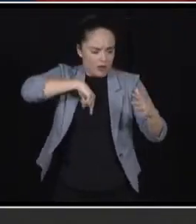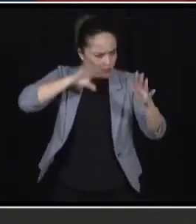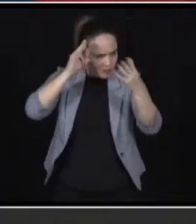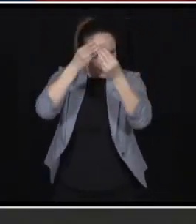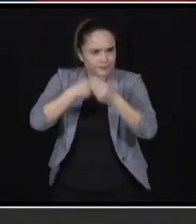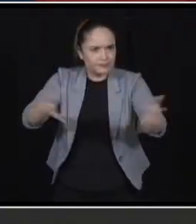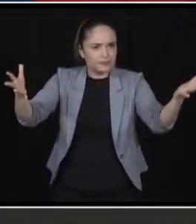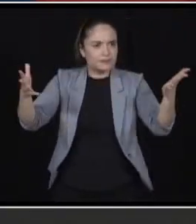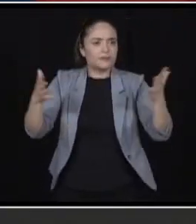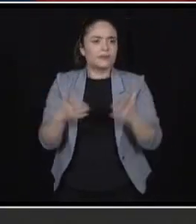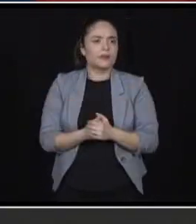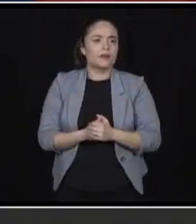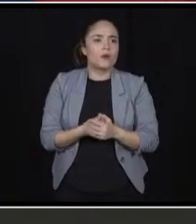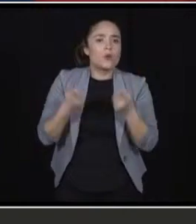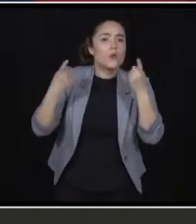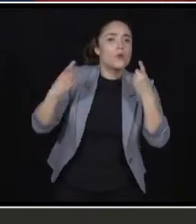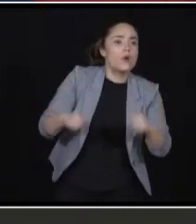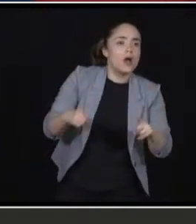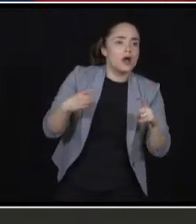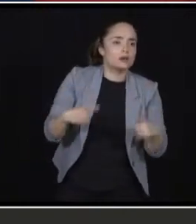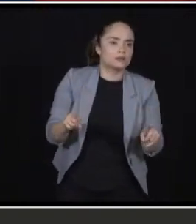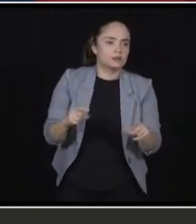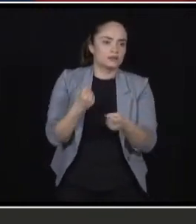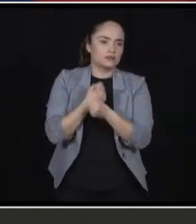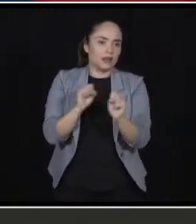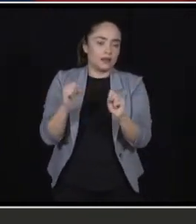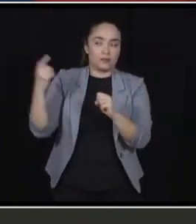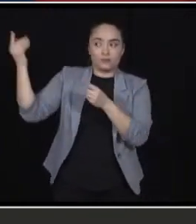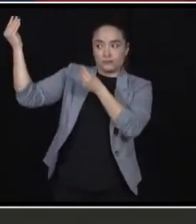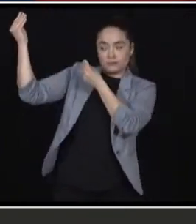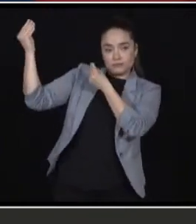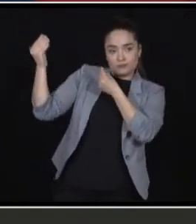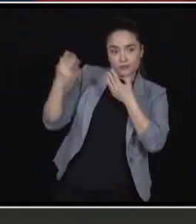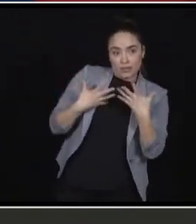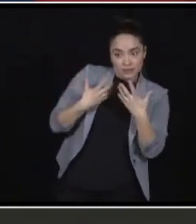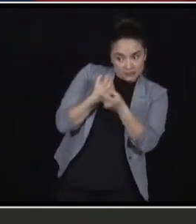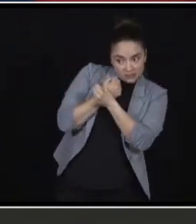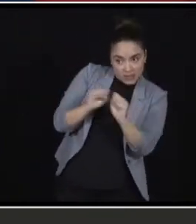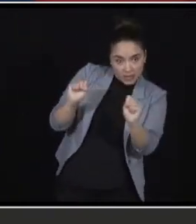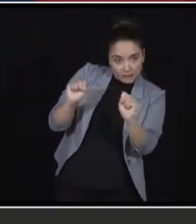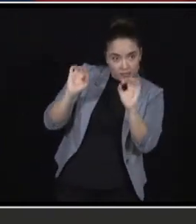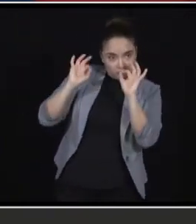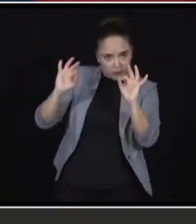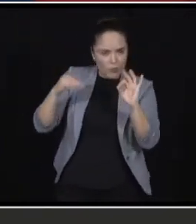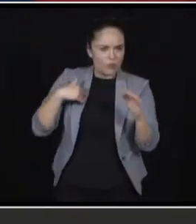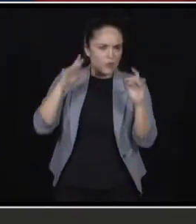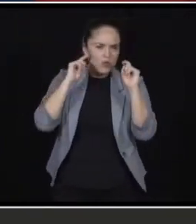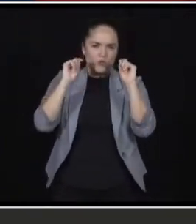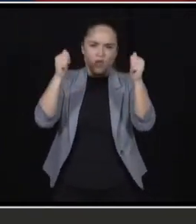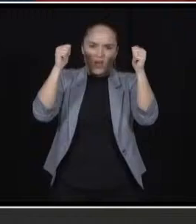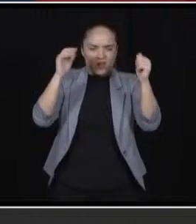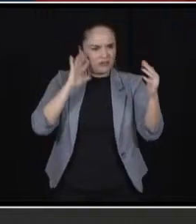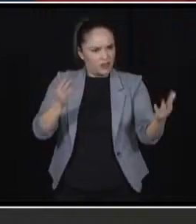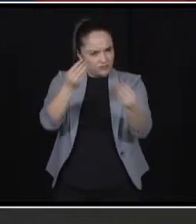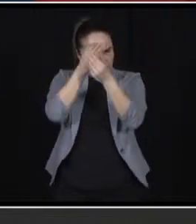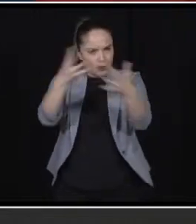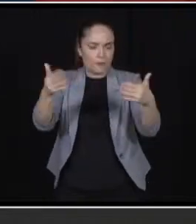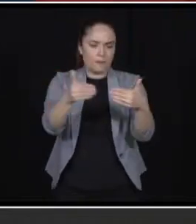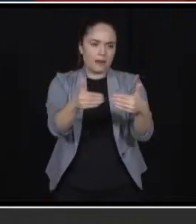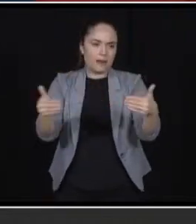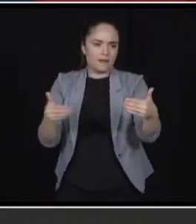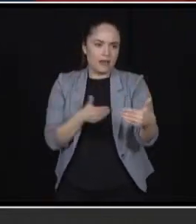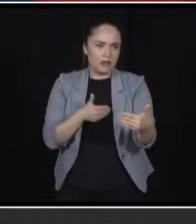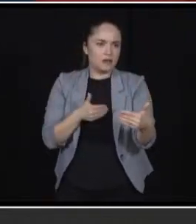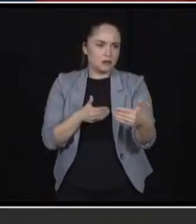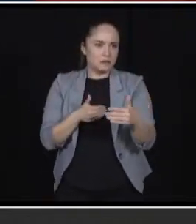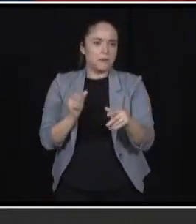soon as we get that go-ahead from Dr. Williams and his colleagues, we'll make sure parents know with advance notice so that they could plan for their kids to return to